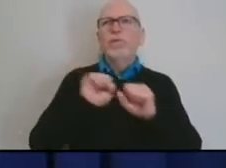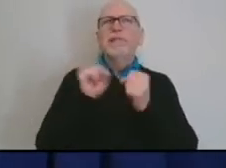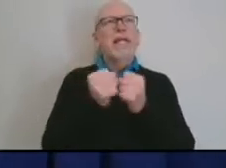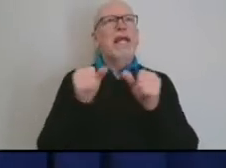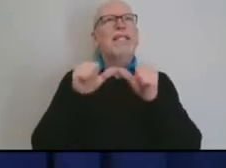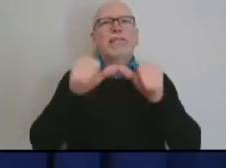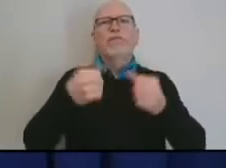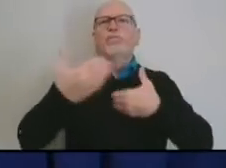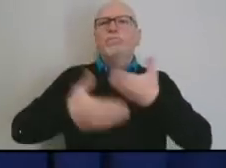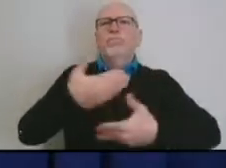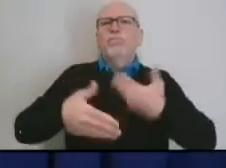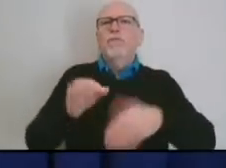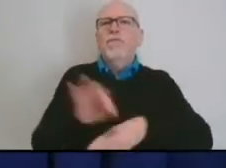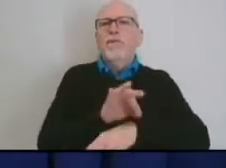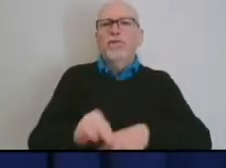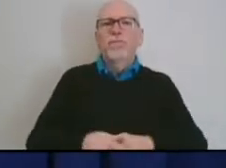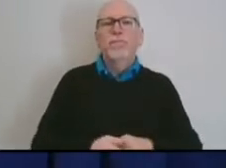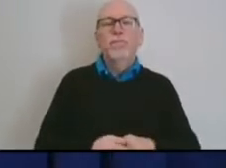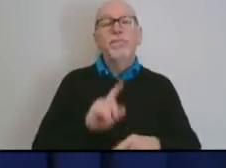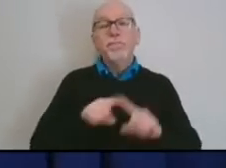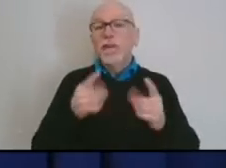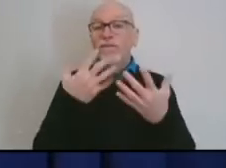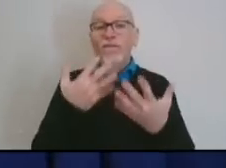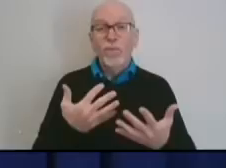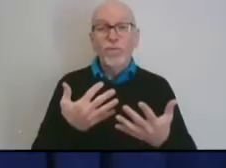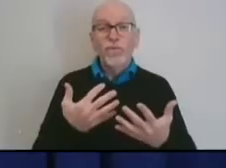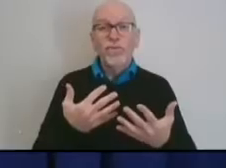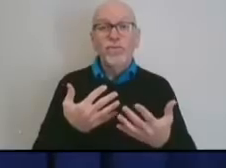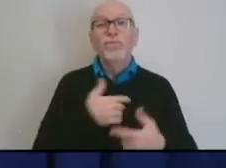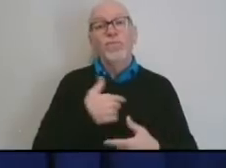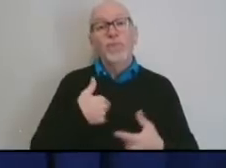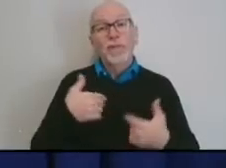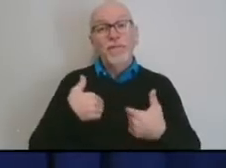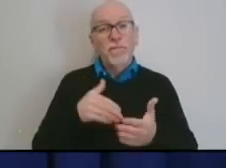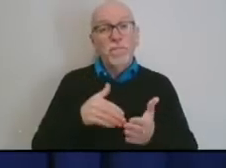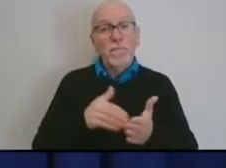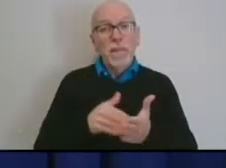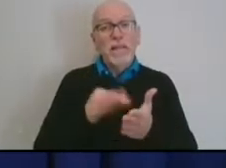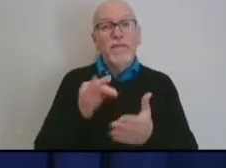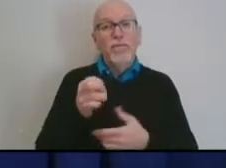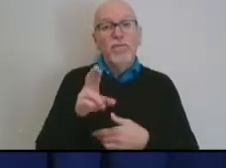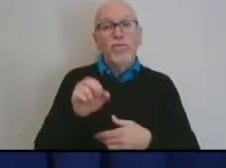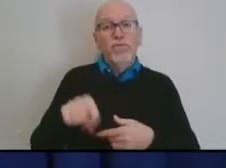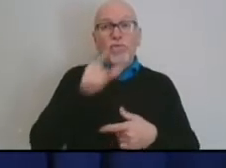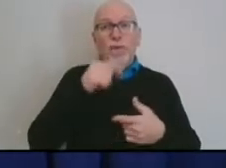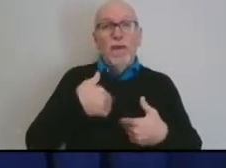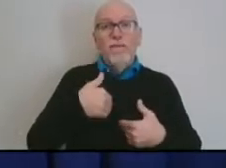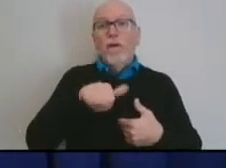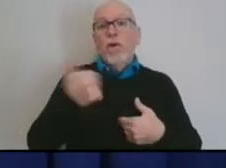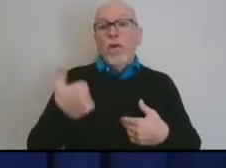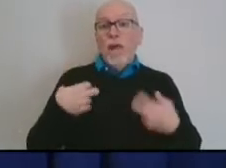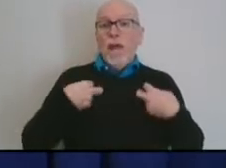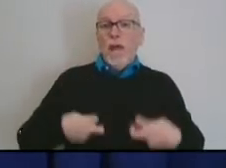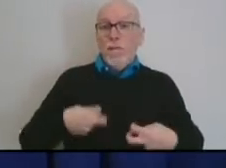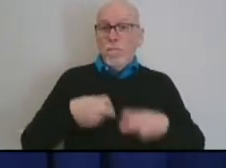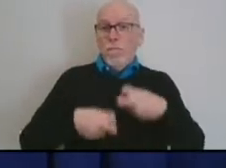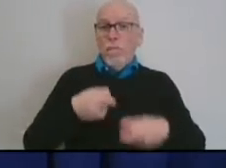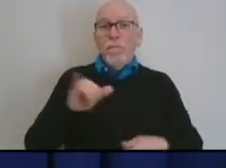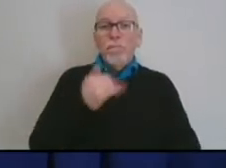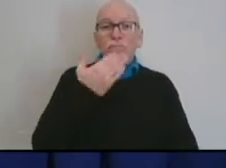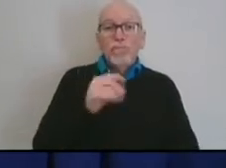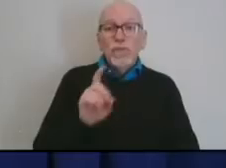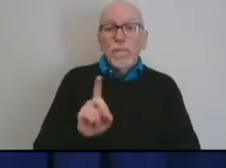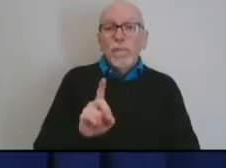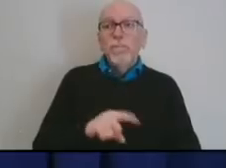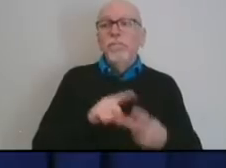to function. Unfortunately, we also have millions of Hoosiers who have underlying medical conditions, such as diabetes, heart